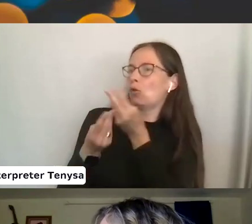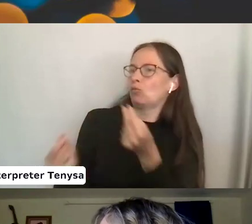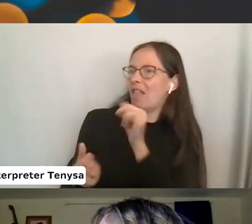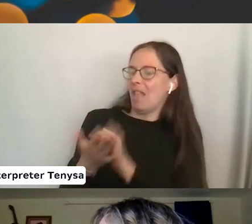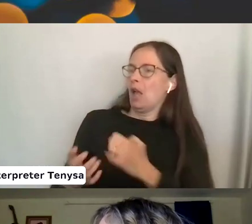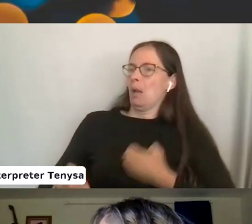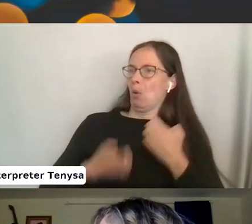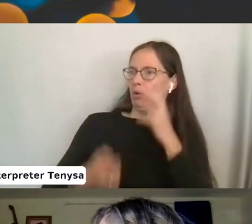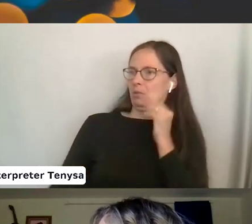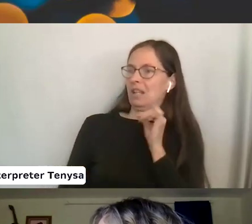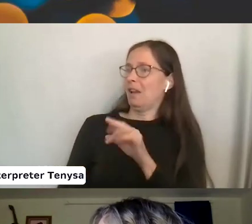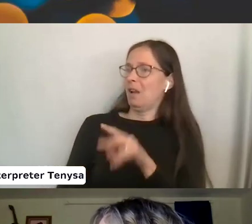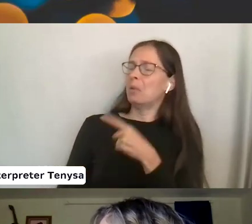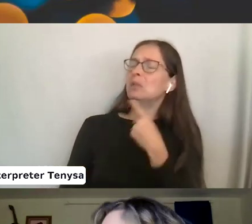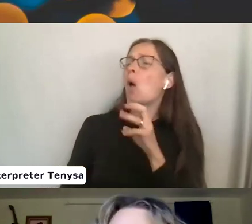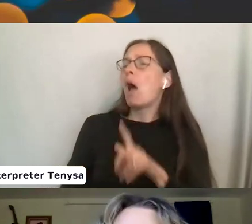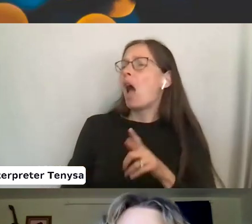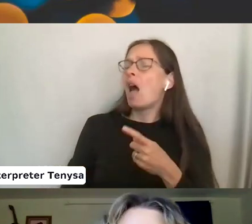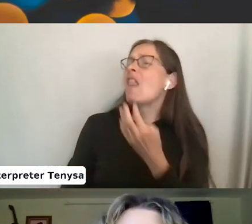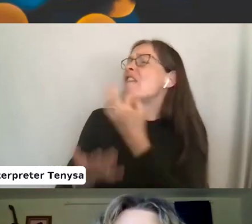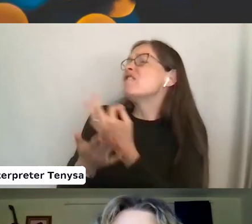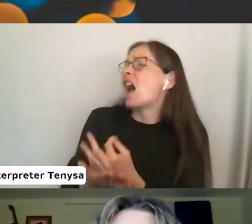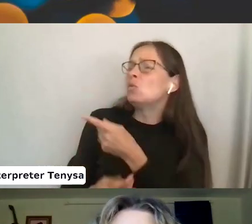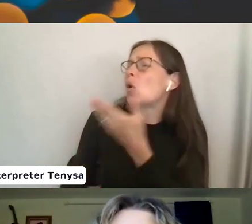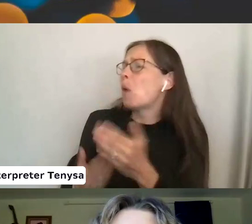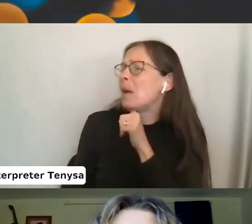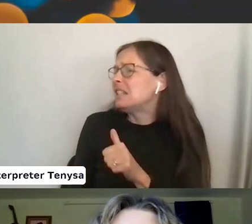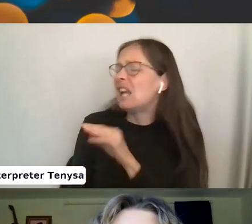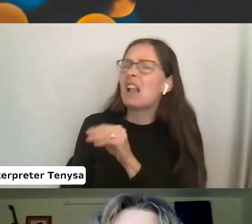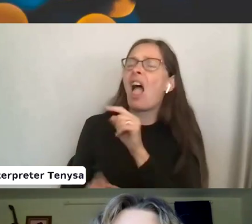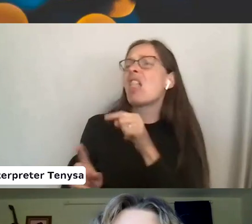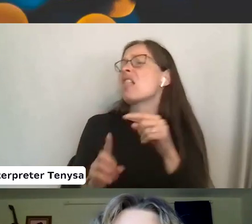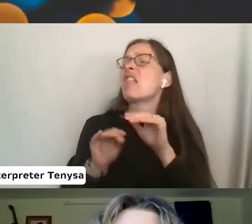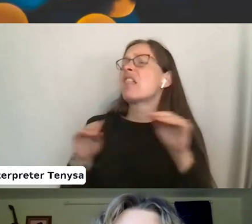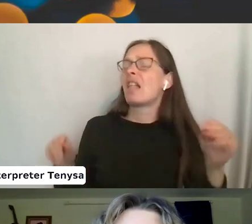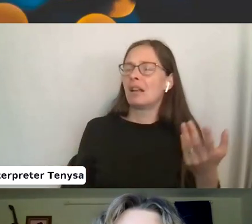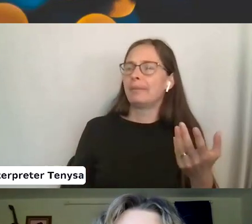So if people are like, well, these are the facts and you probably didn't, and